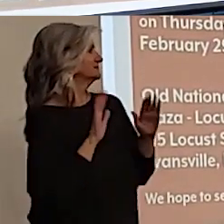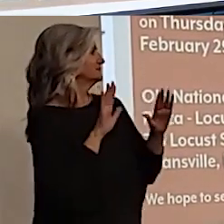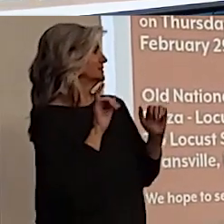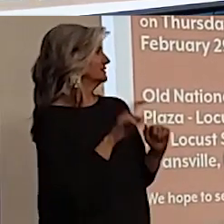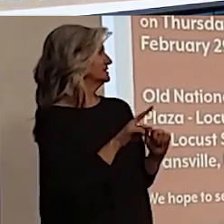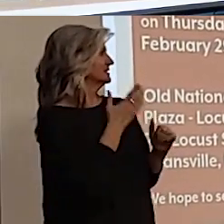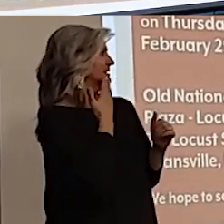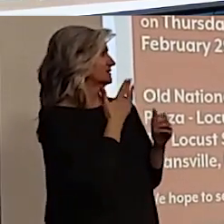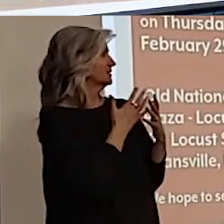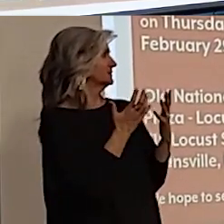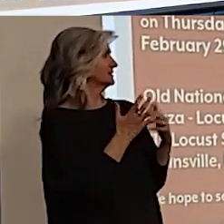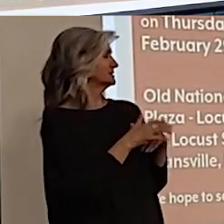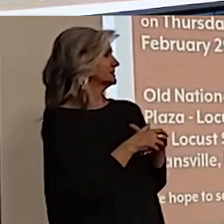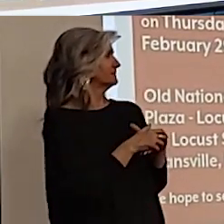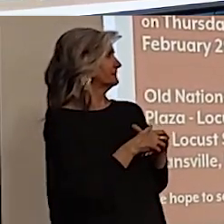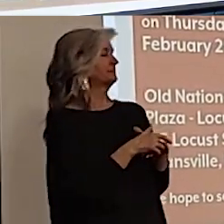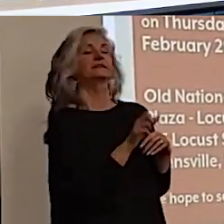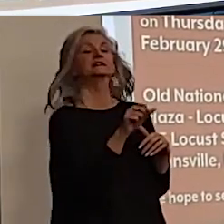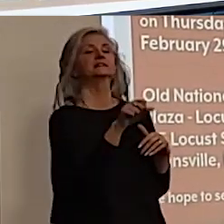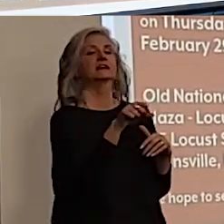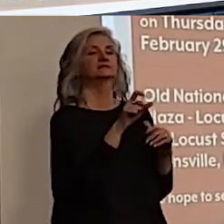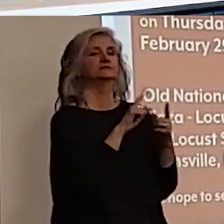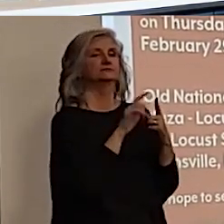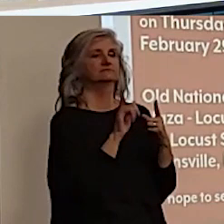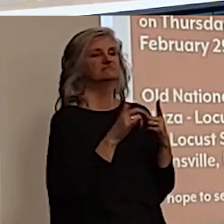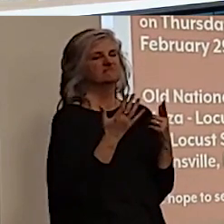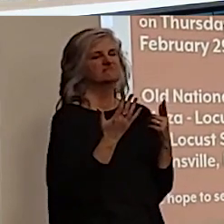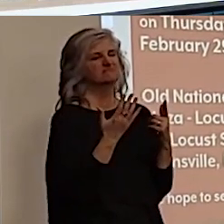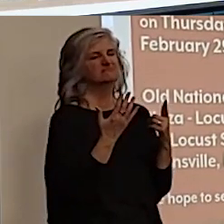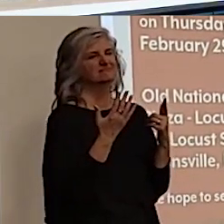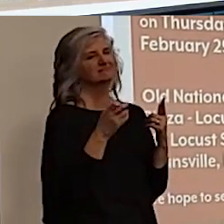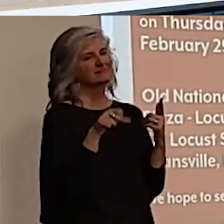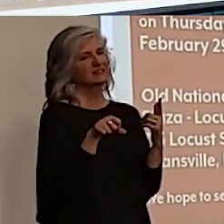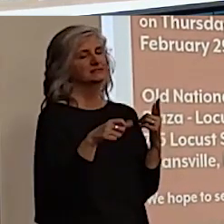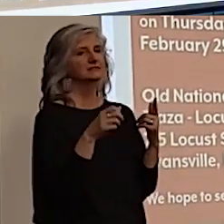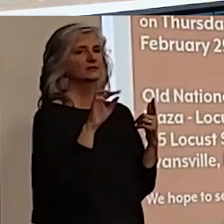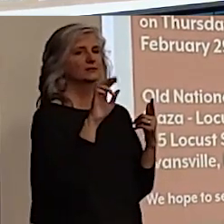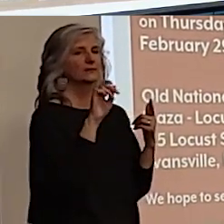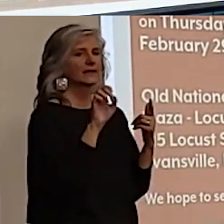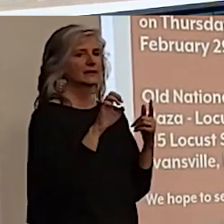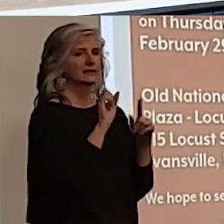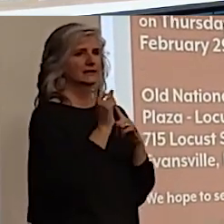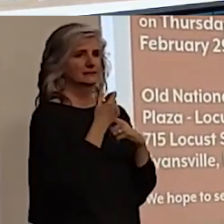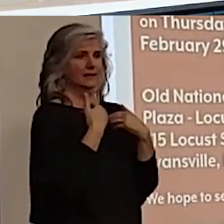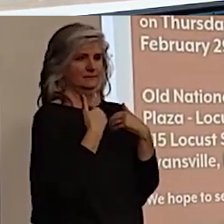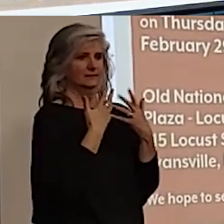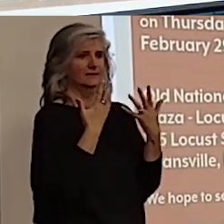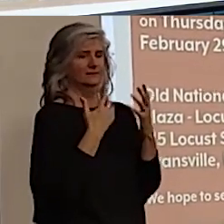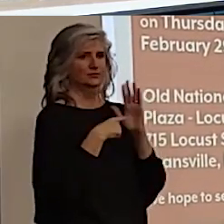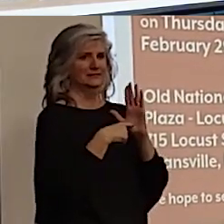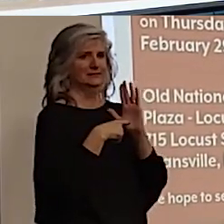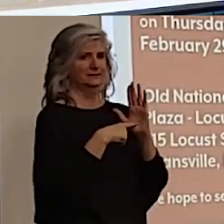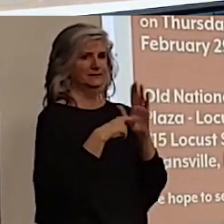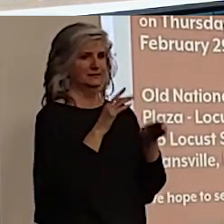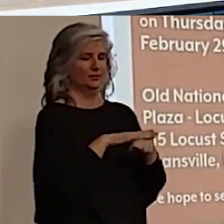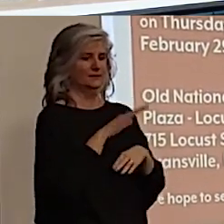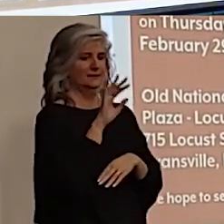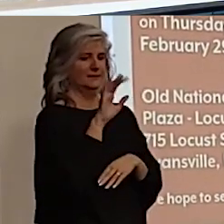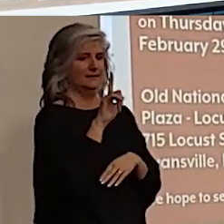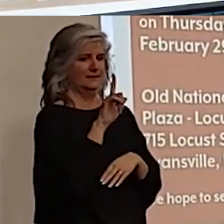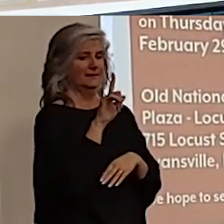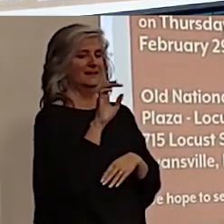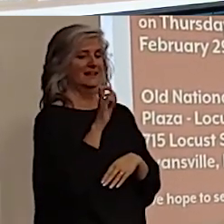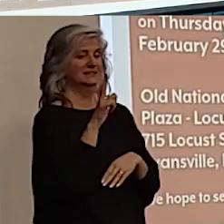much. The answer is yes, to an extent. As part of a rate case, they do file a lot of exhibits, a lot of Excel